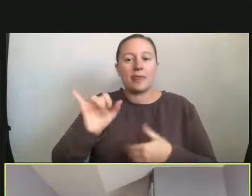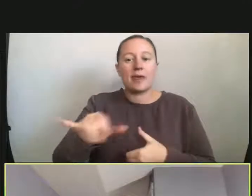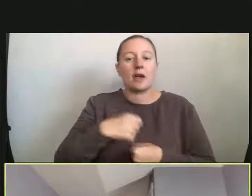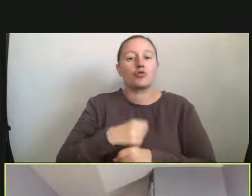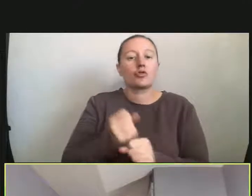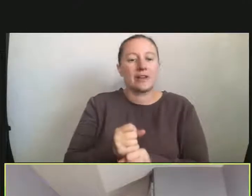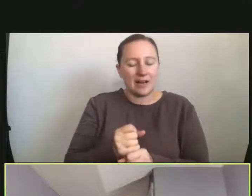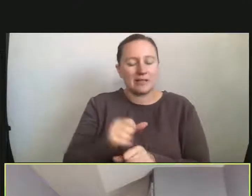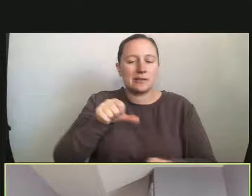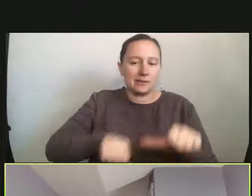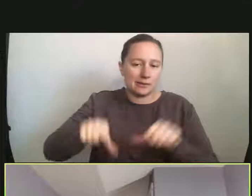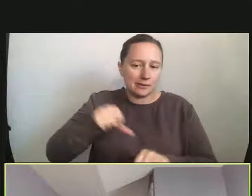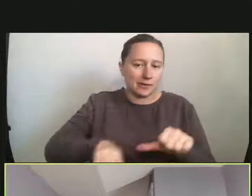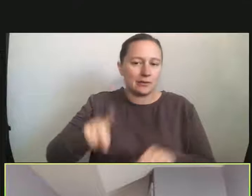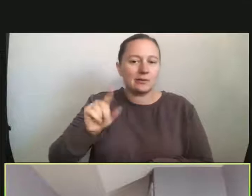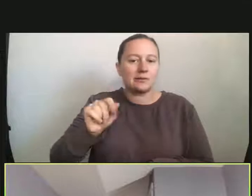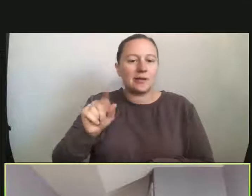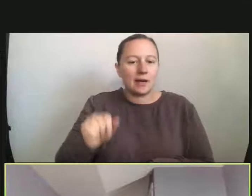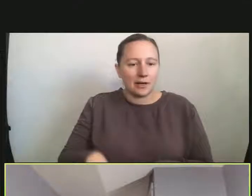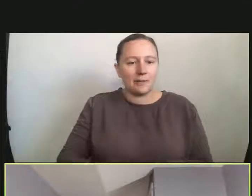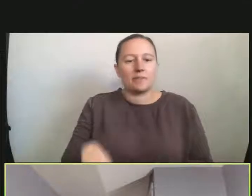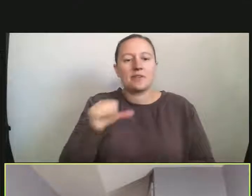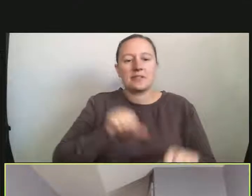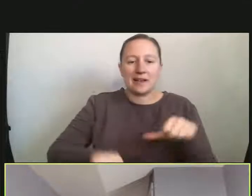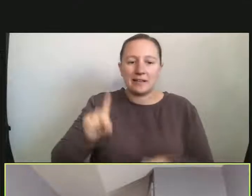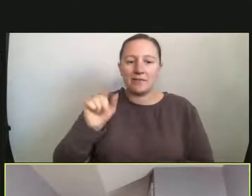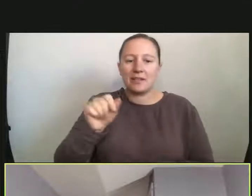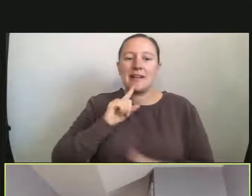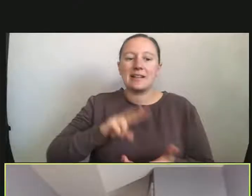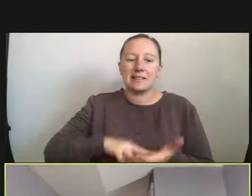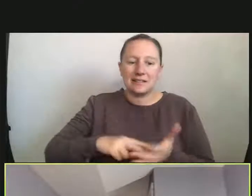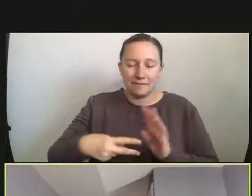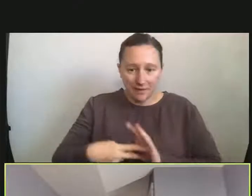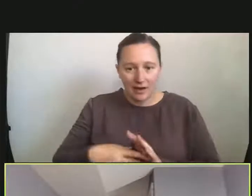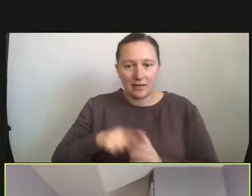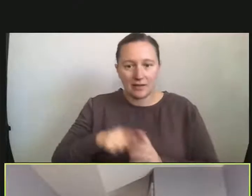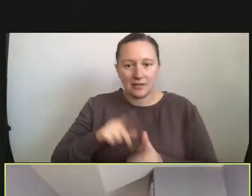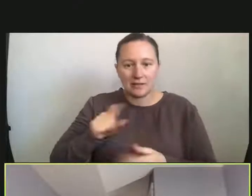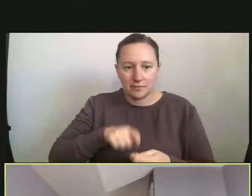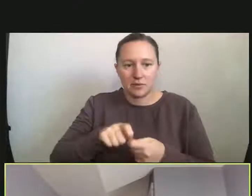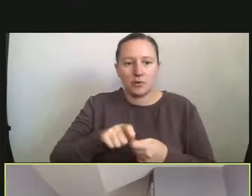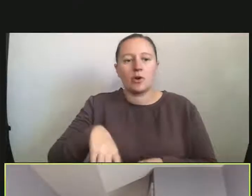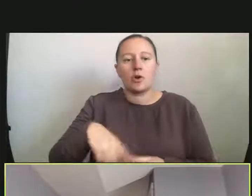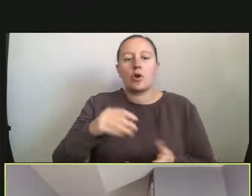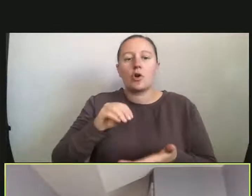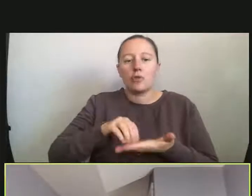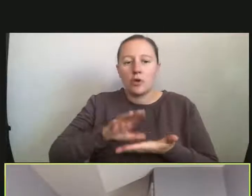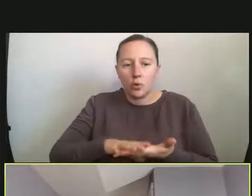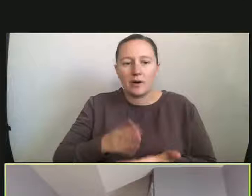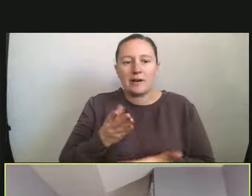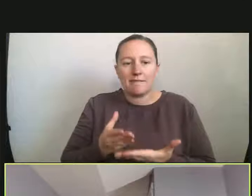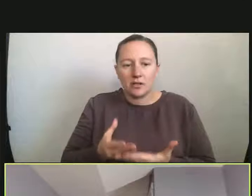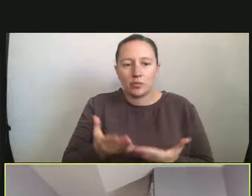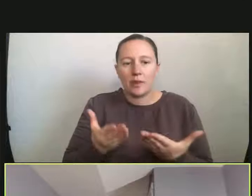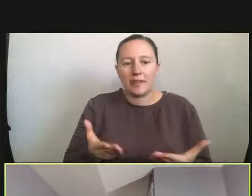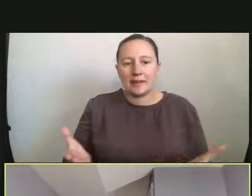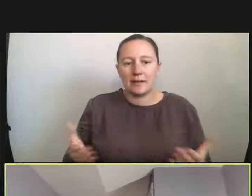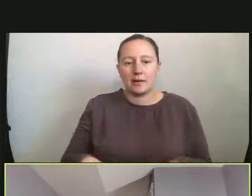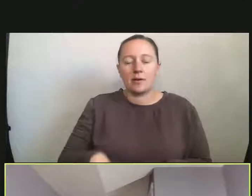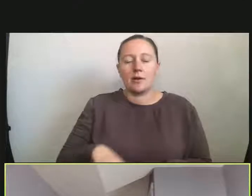data. And scientific data is specifically defined in the policy as being the recorded factual material